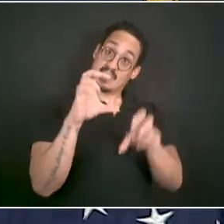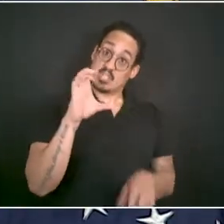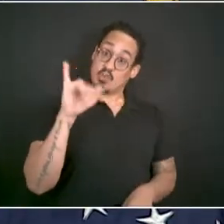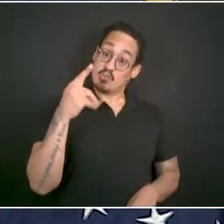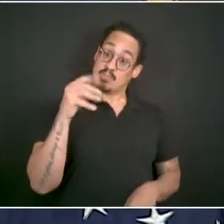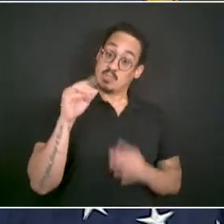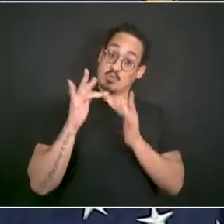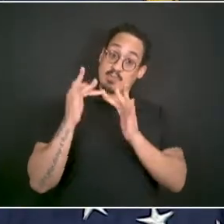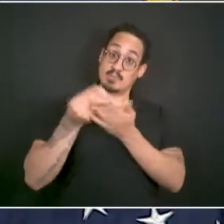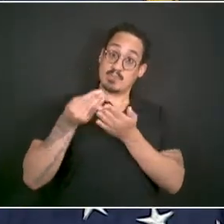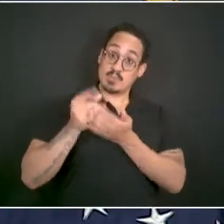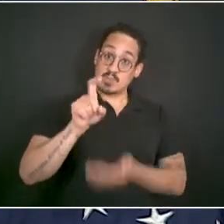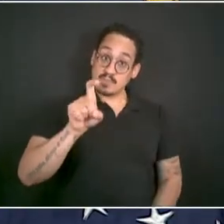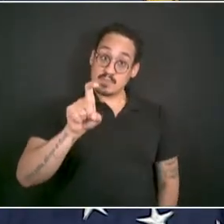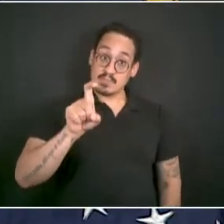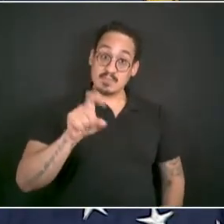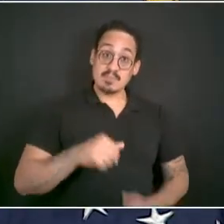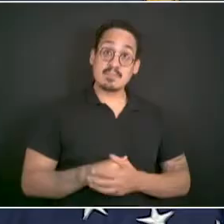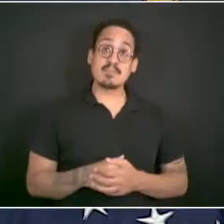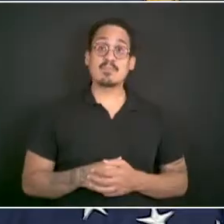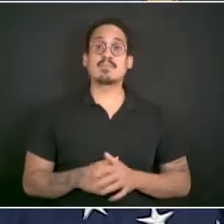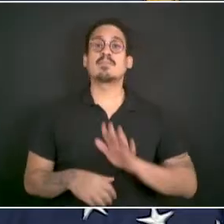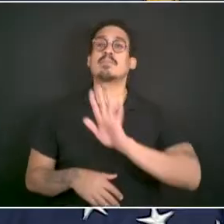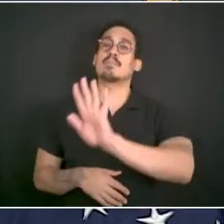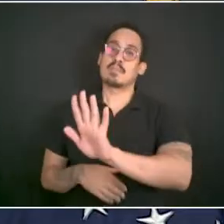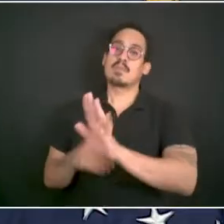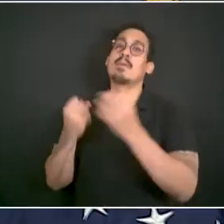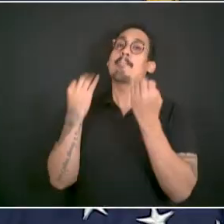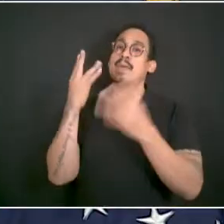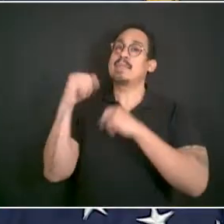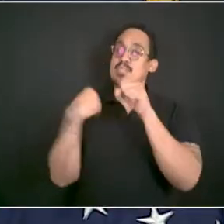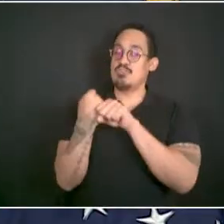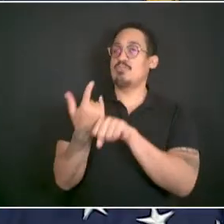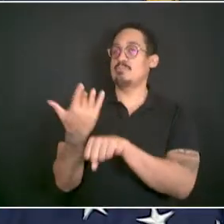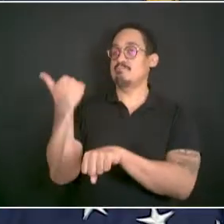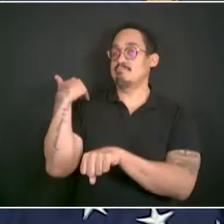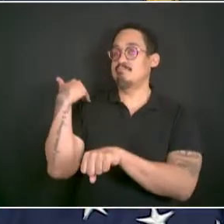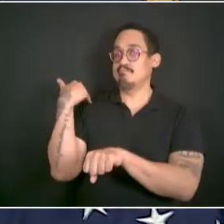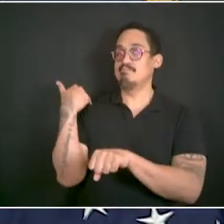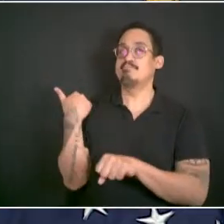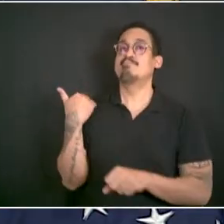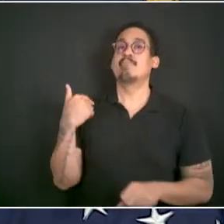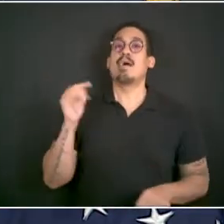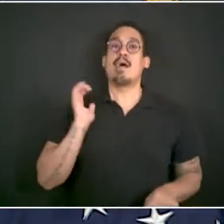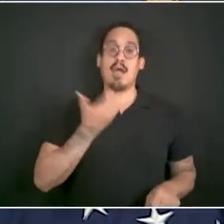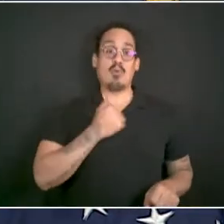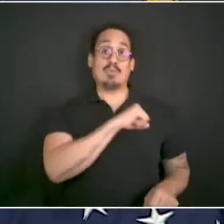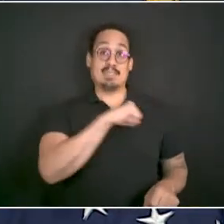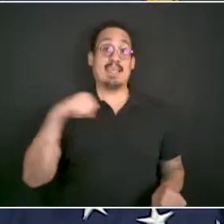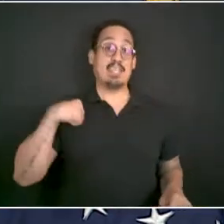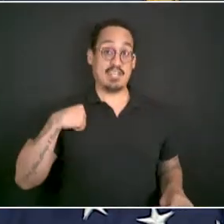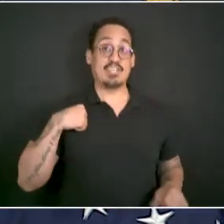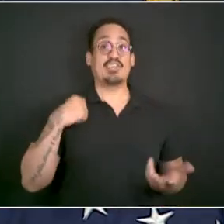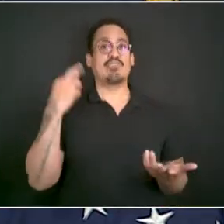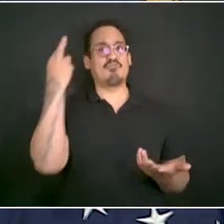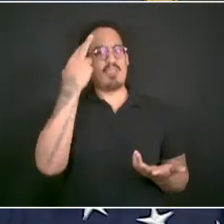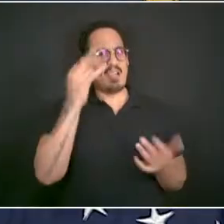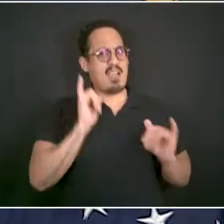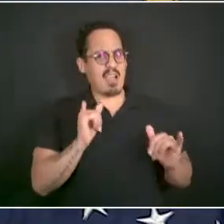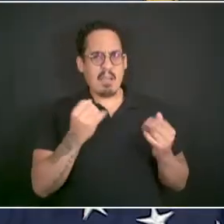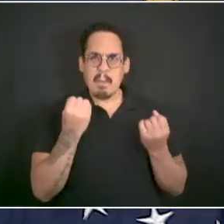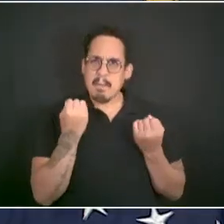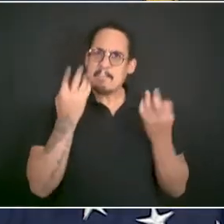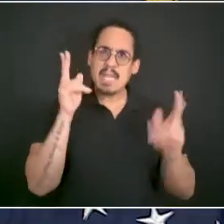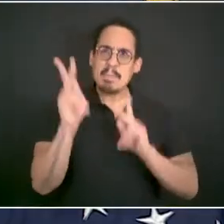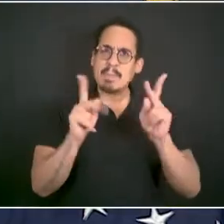some years ago when I was state senator, how many communities are unbanked for one reason or another.